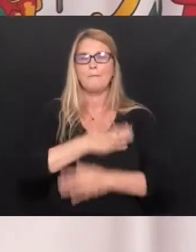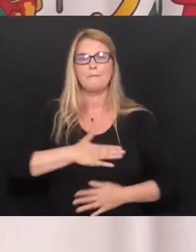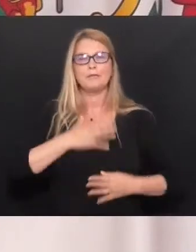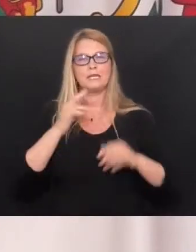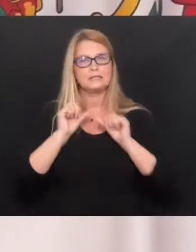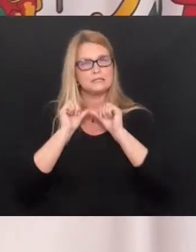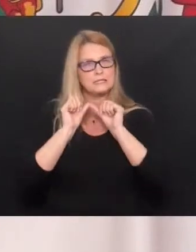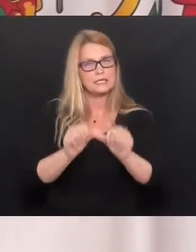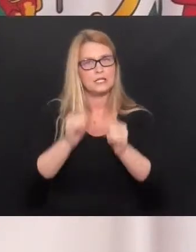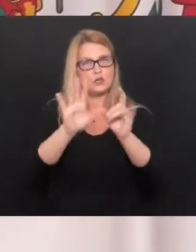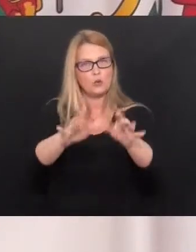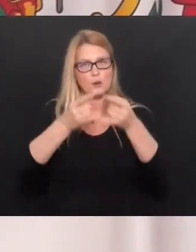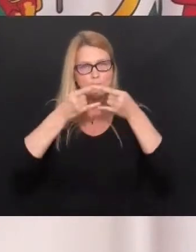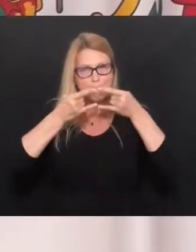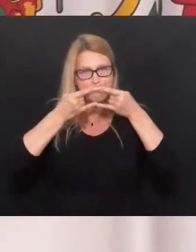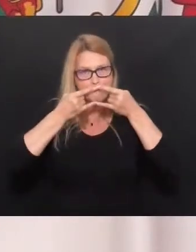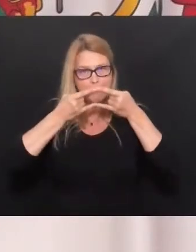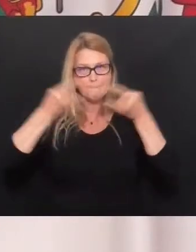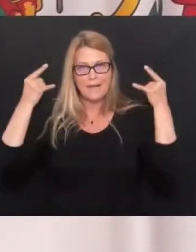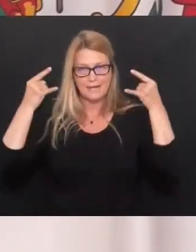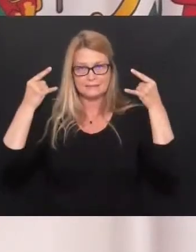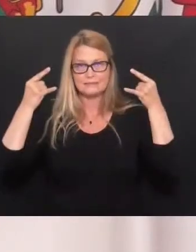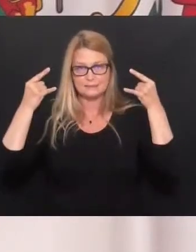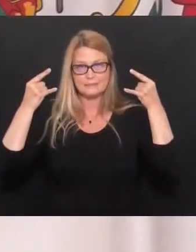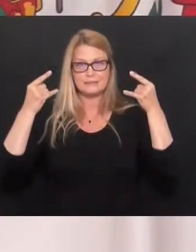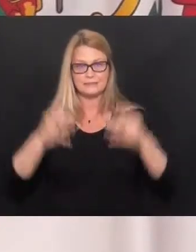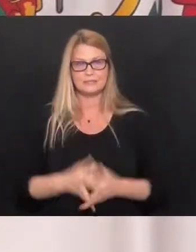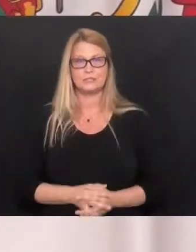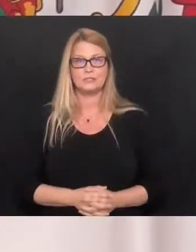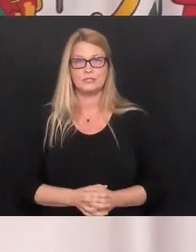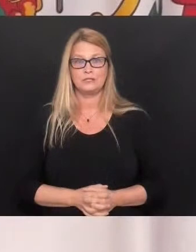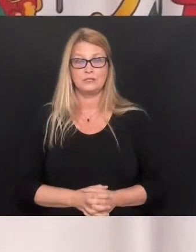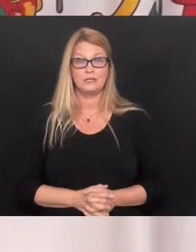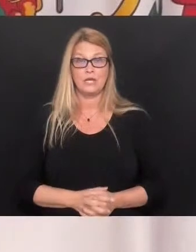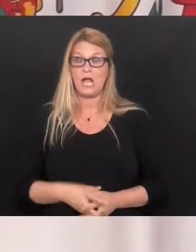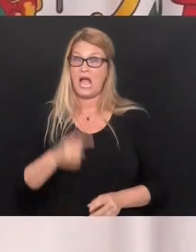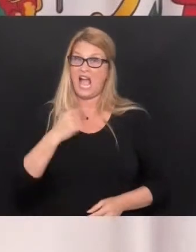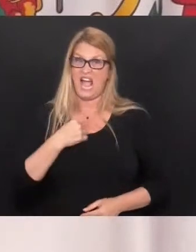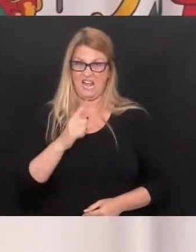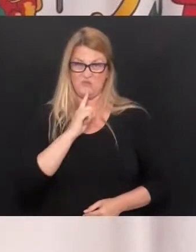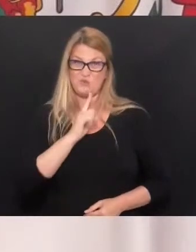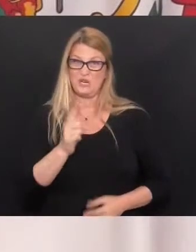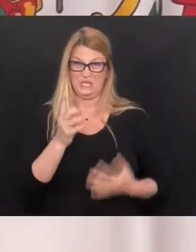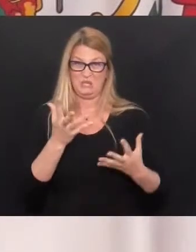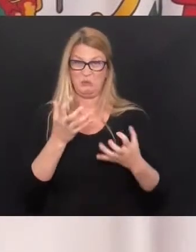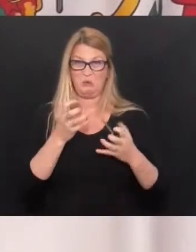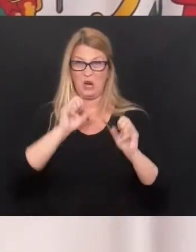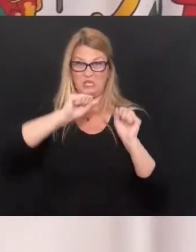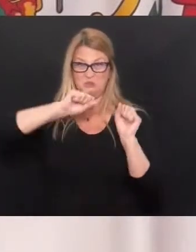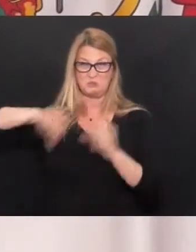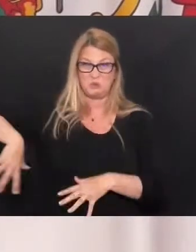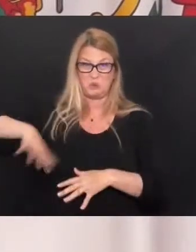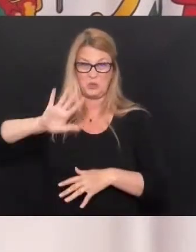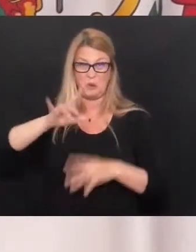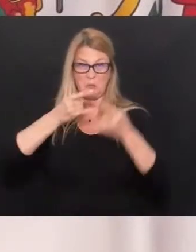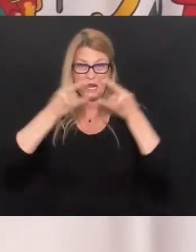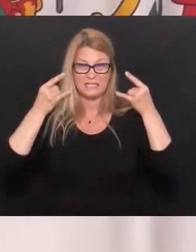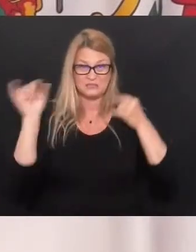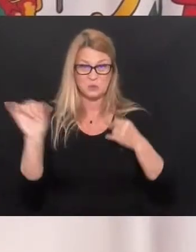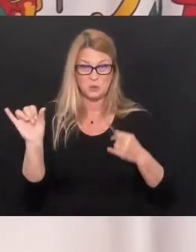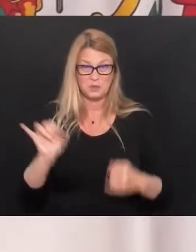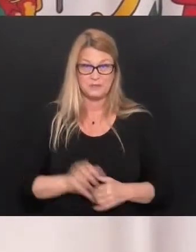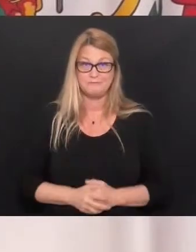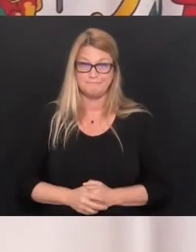coverings and all that, and God knows I want rid of this as fast as we can possibly get rid of this